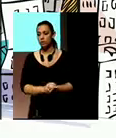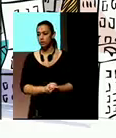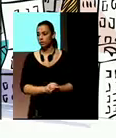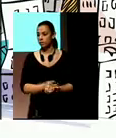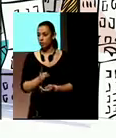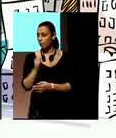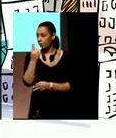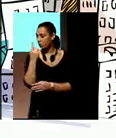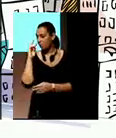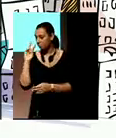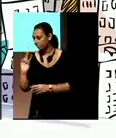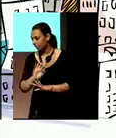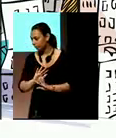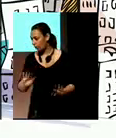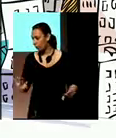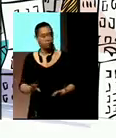I